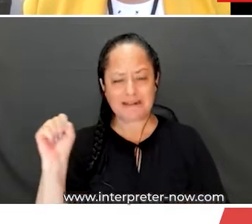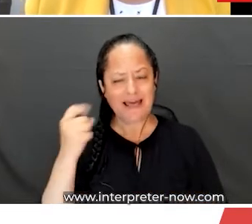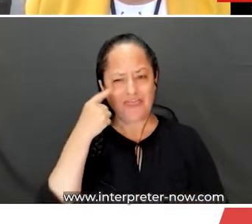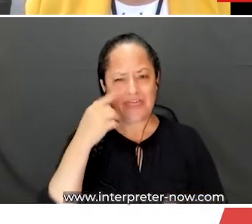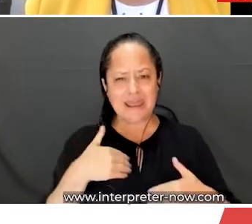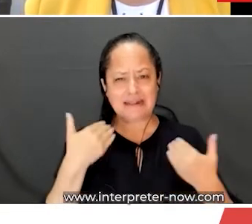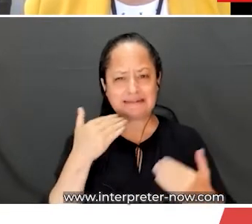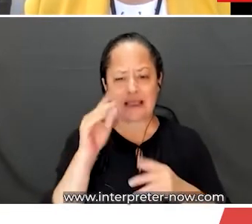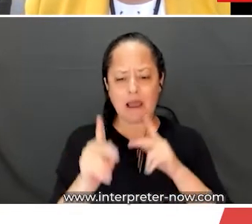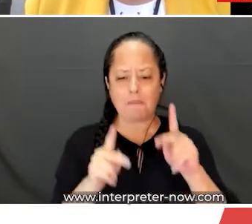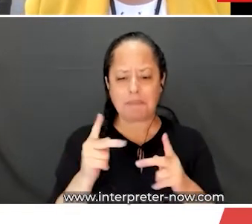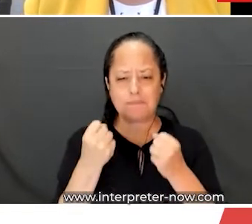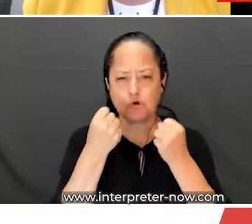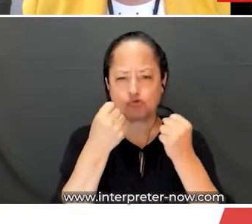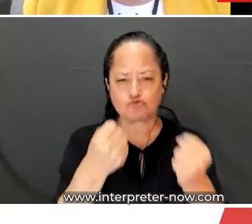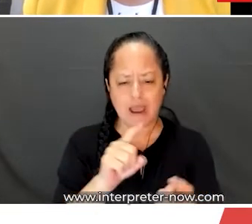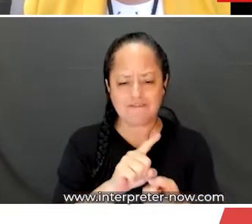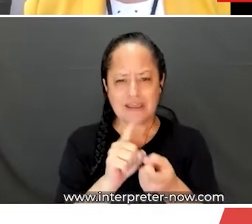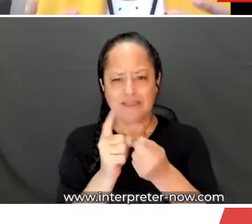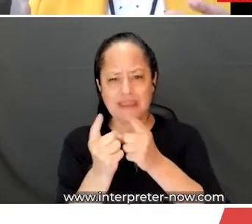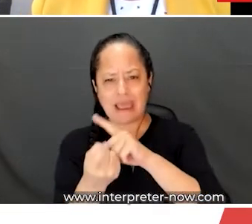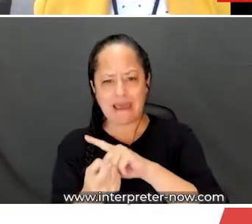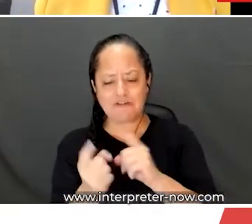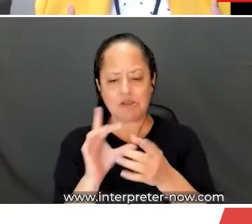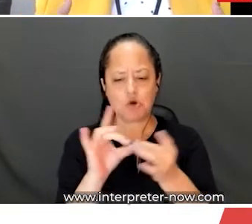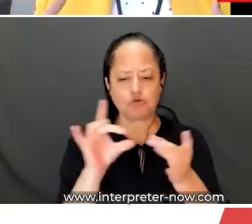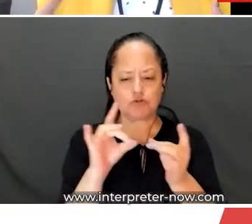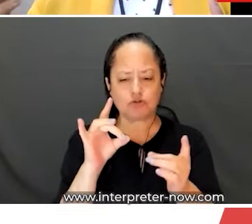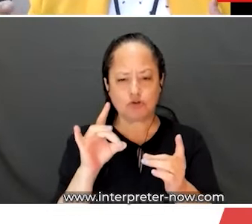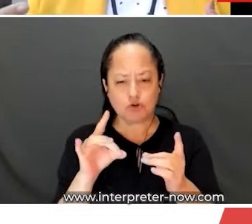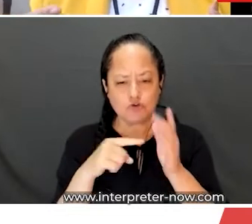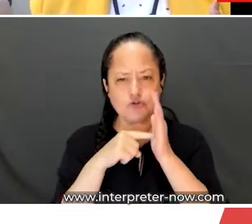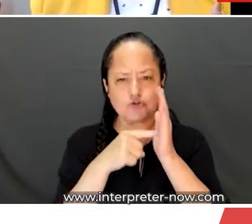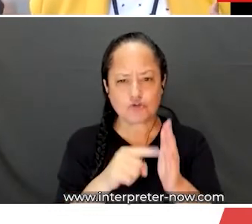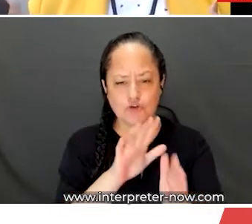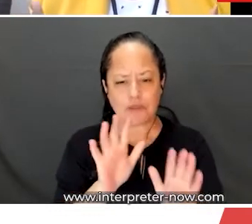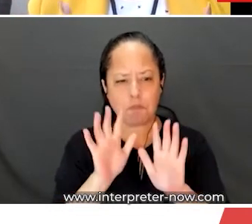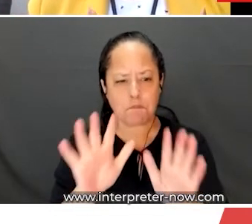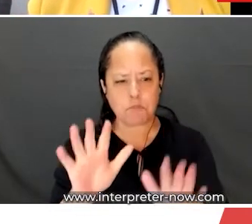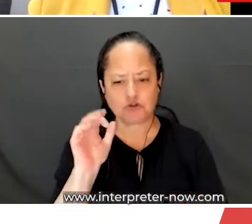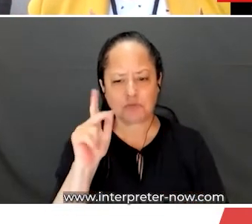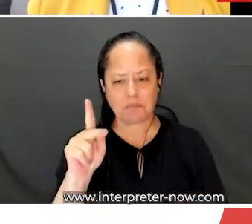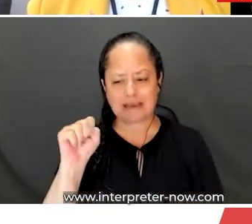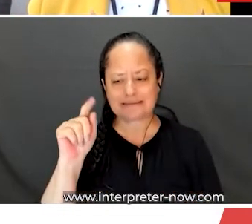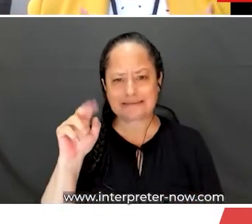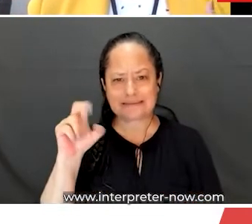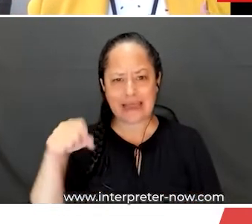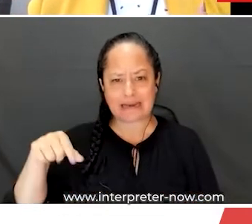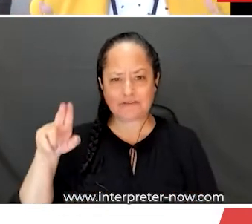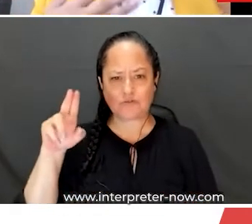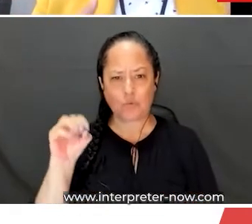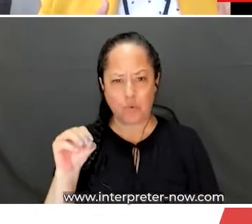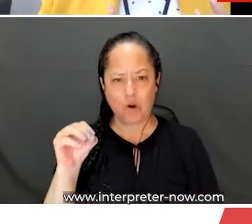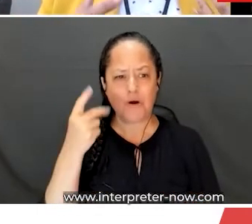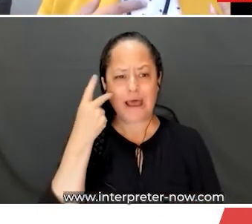are driving the evolution of these terms to reflect their pushback on the status quo. And I